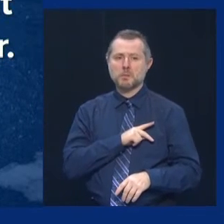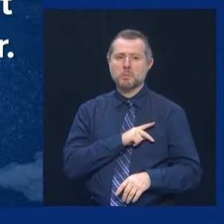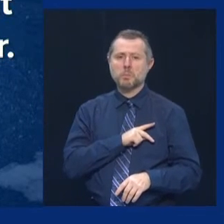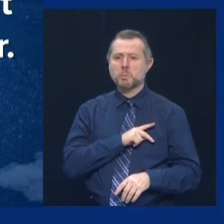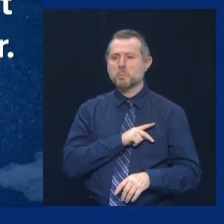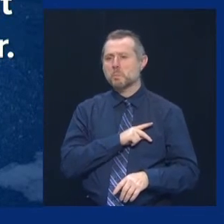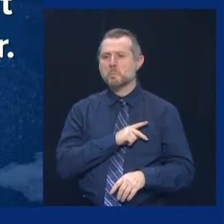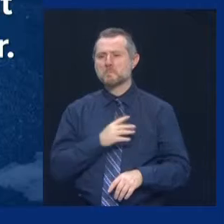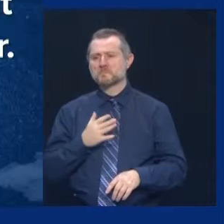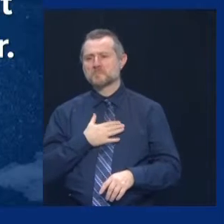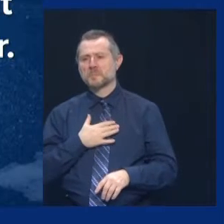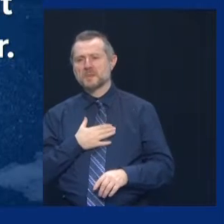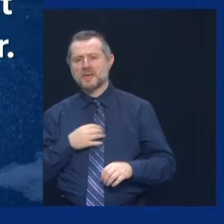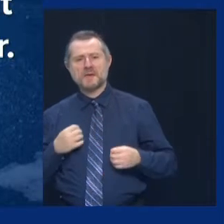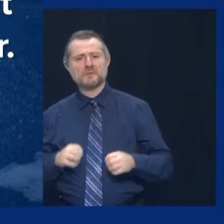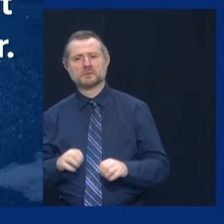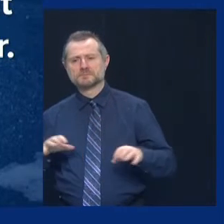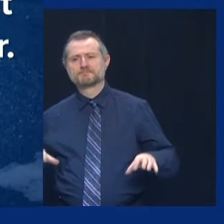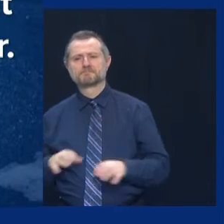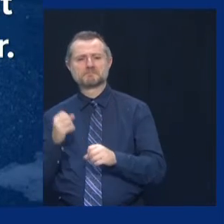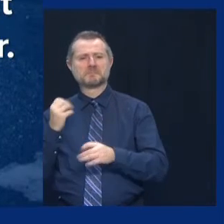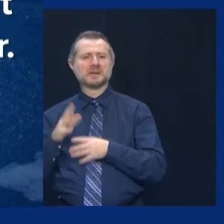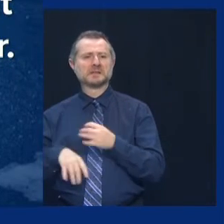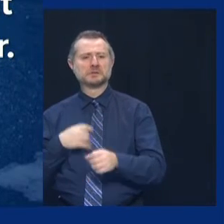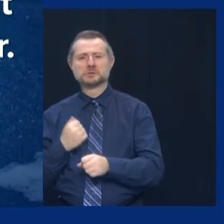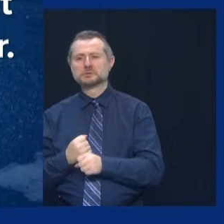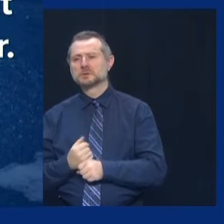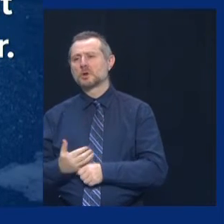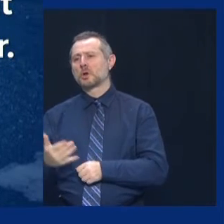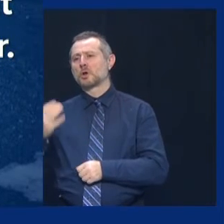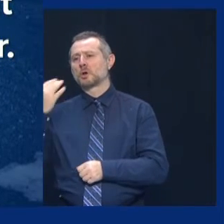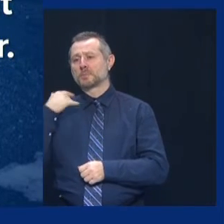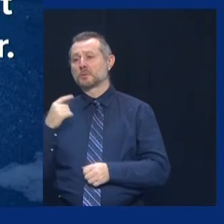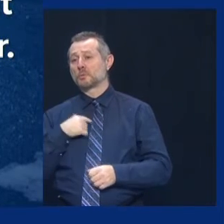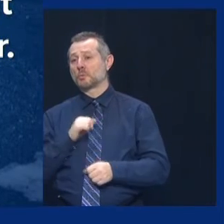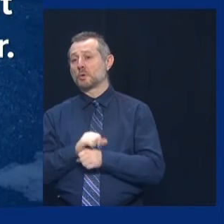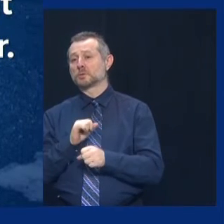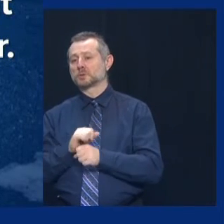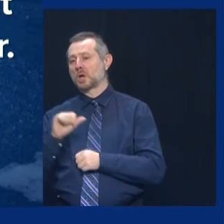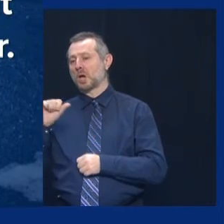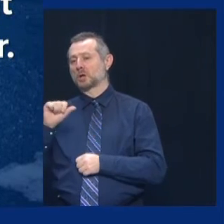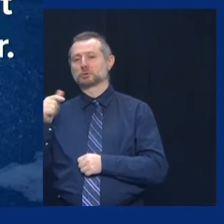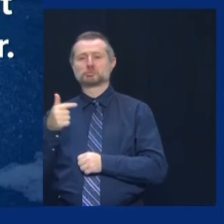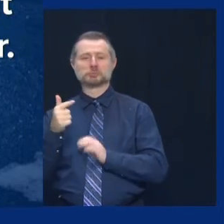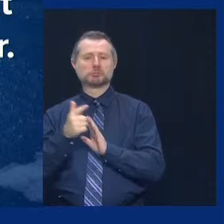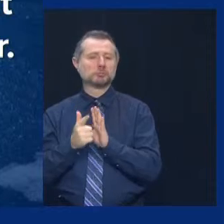for me for many, many years, starting back when I was Attorney General. I worked on this issue.